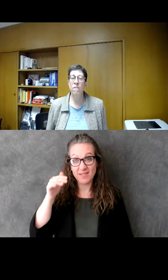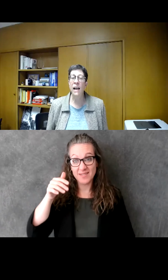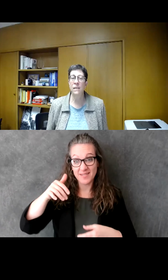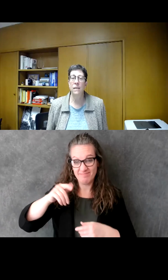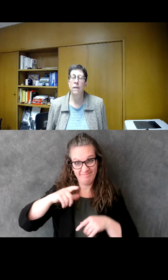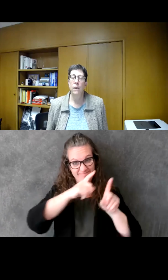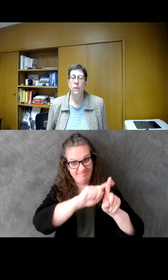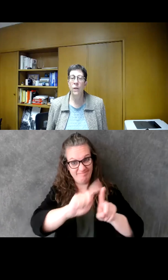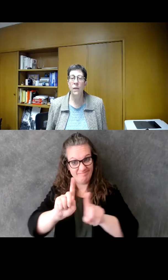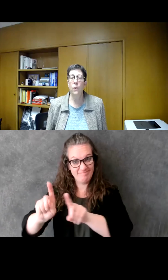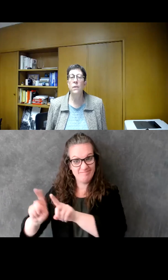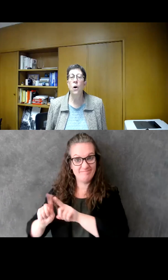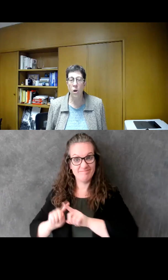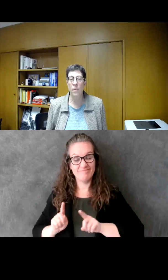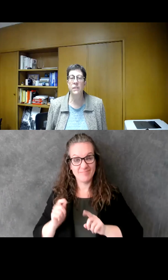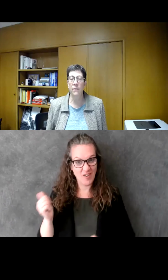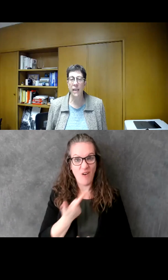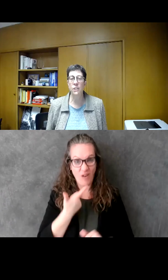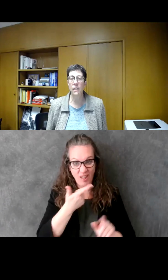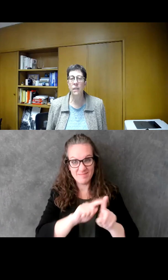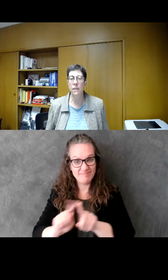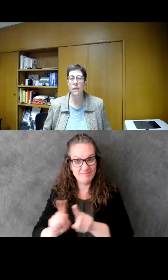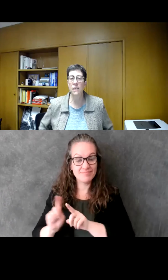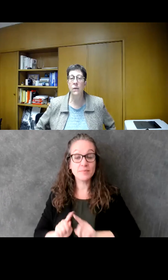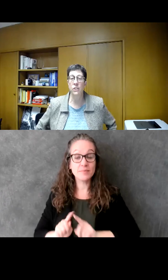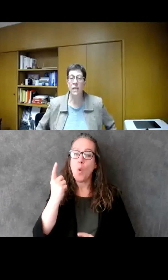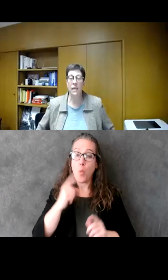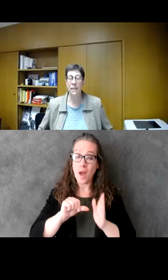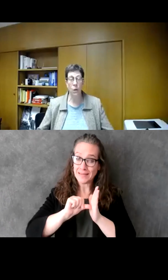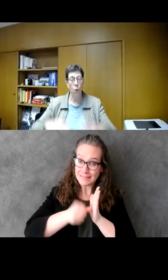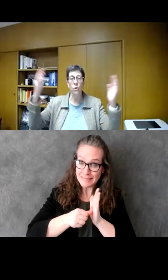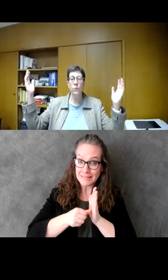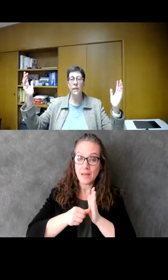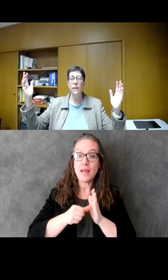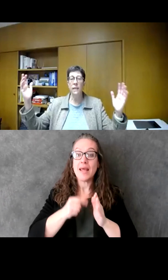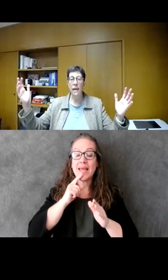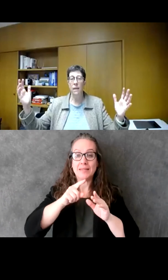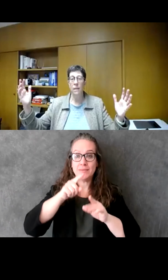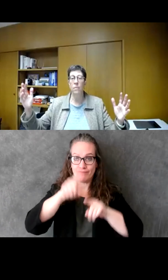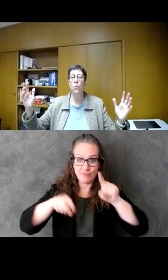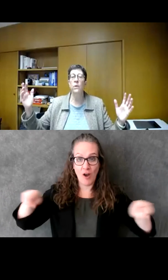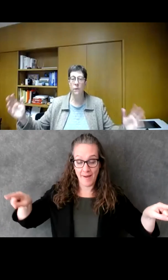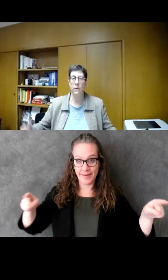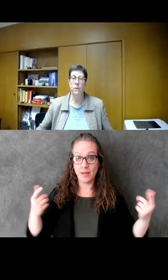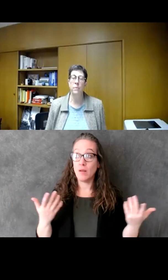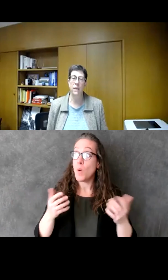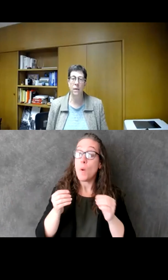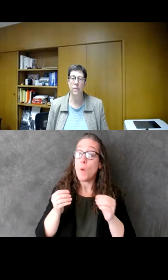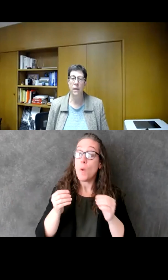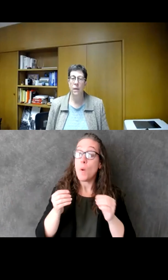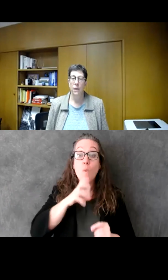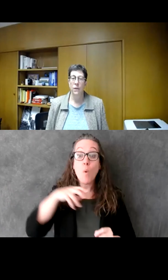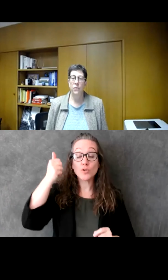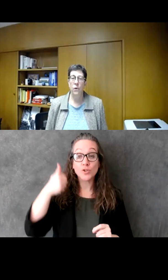in fact, really one of the hallmarks of aging is heterogeneity. The older we get, the more different we